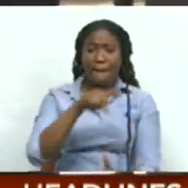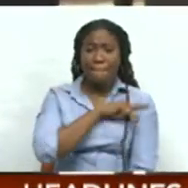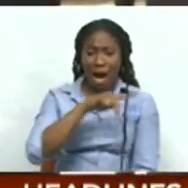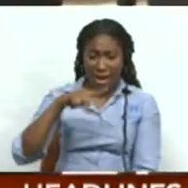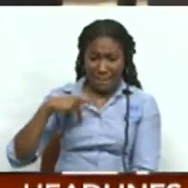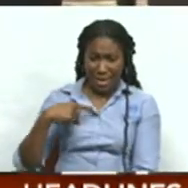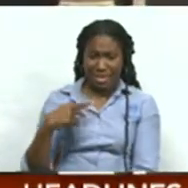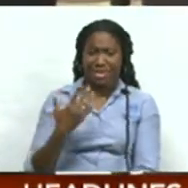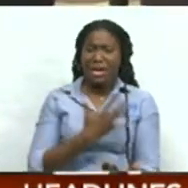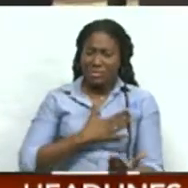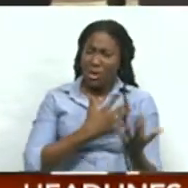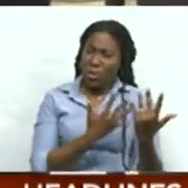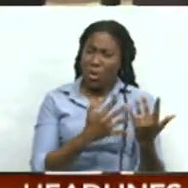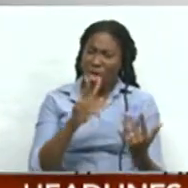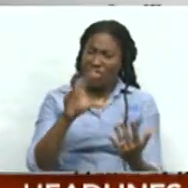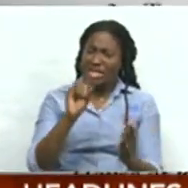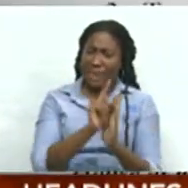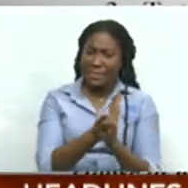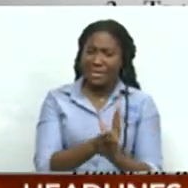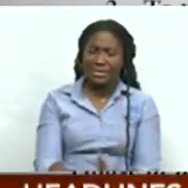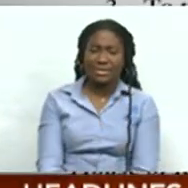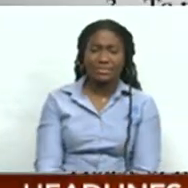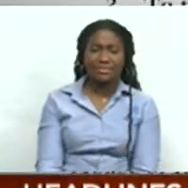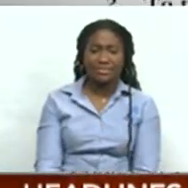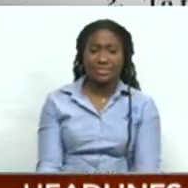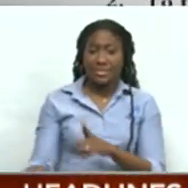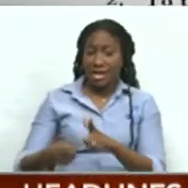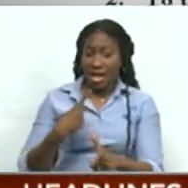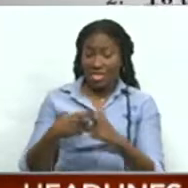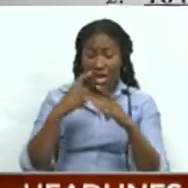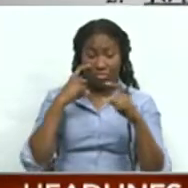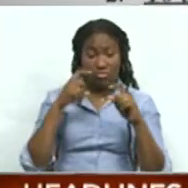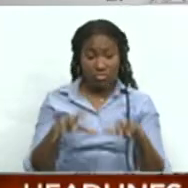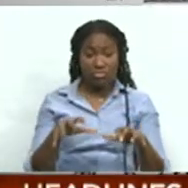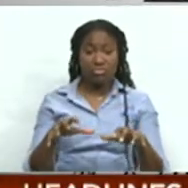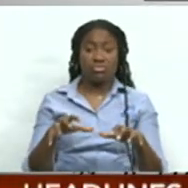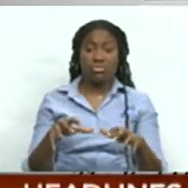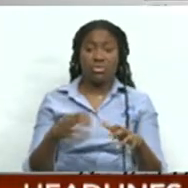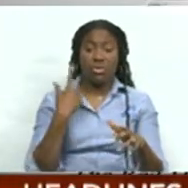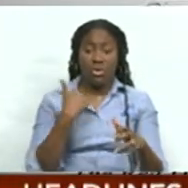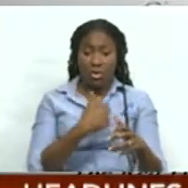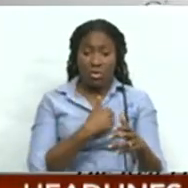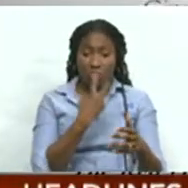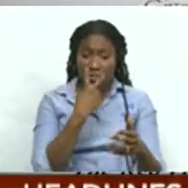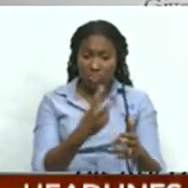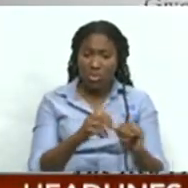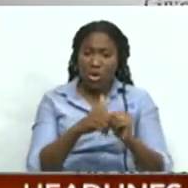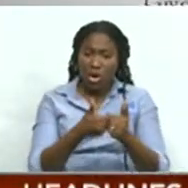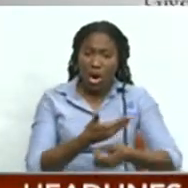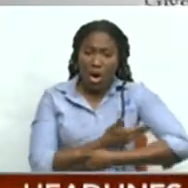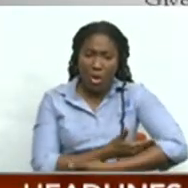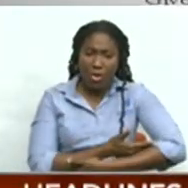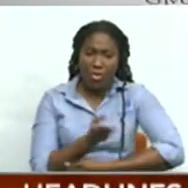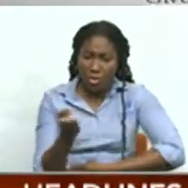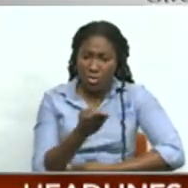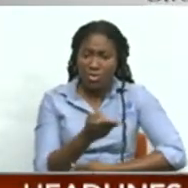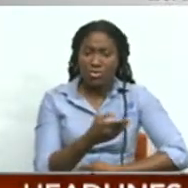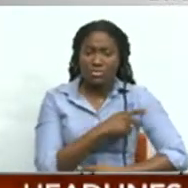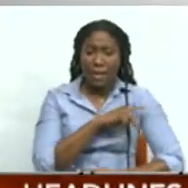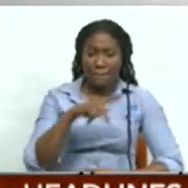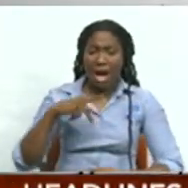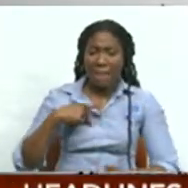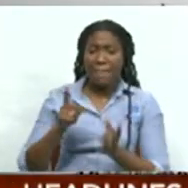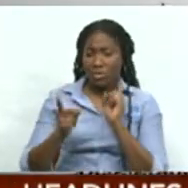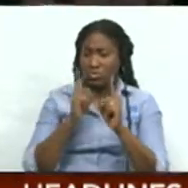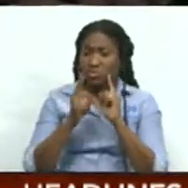wait about 30 minutes. Unsurprisingly, an update on what led to the death of the seven babies was put on the parliamentary agenda as an urgent